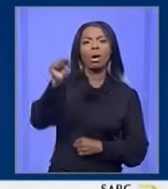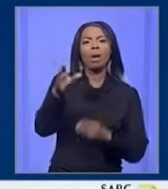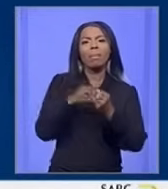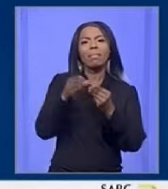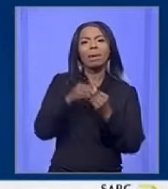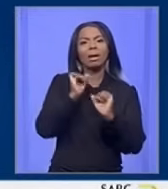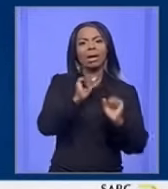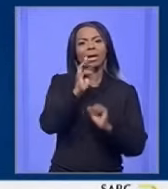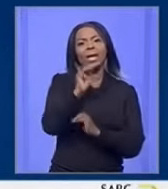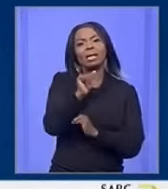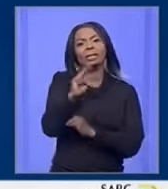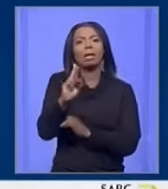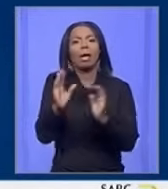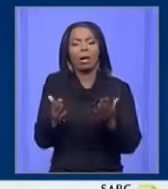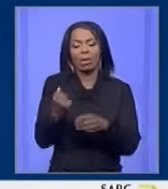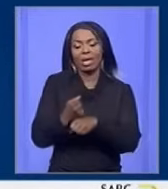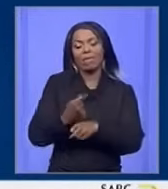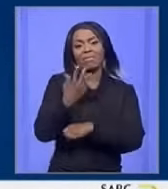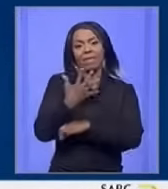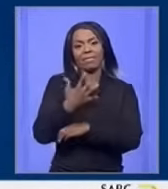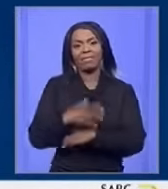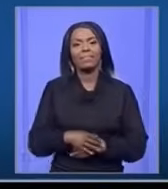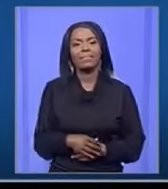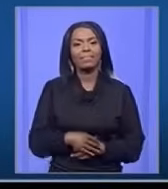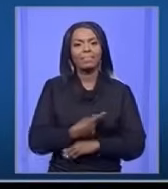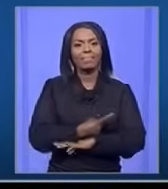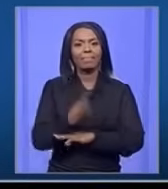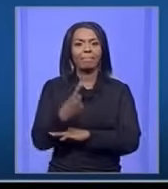mo matšatšing a 5.